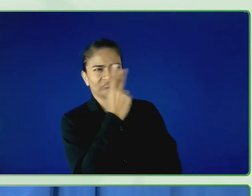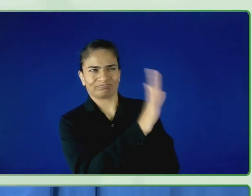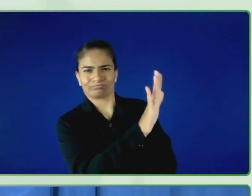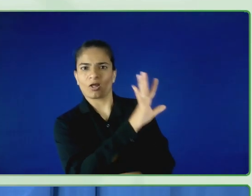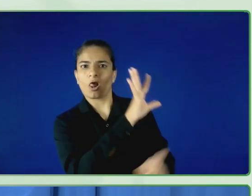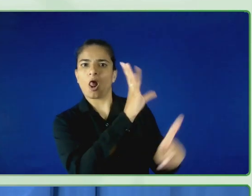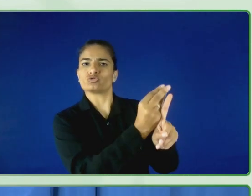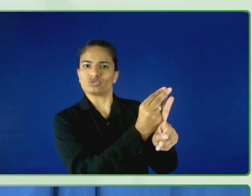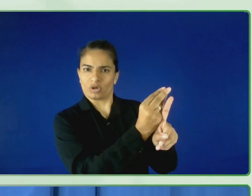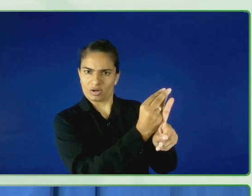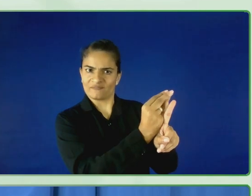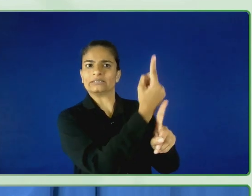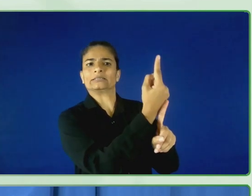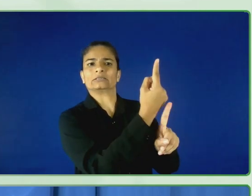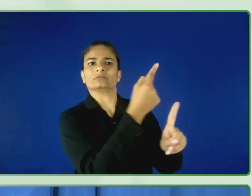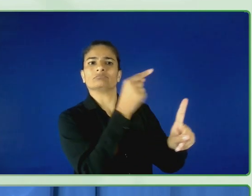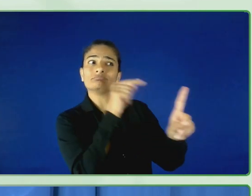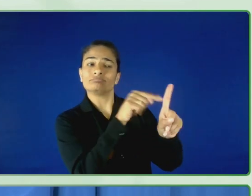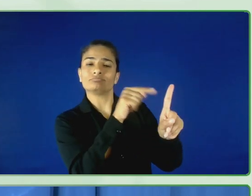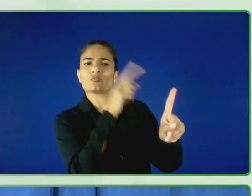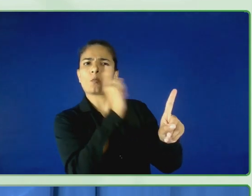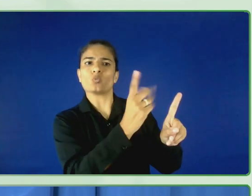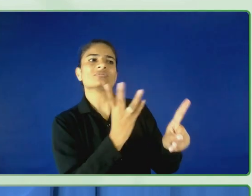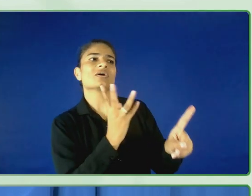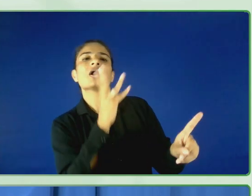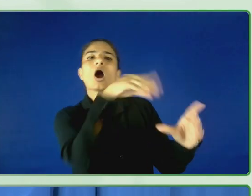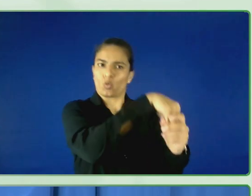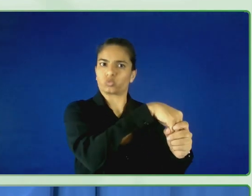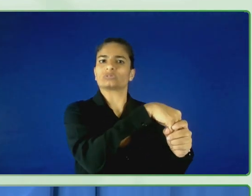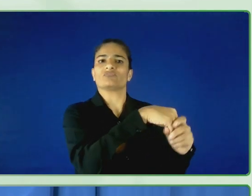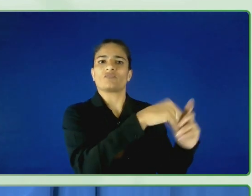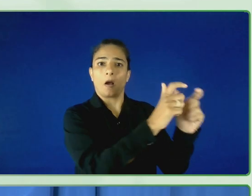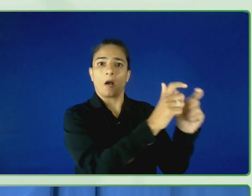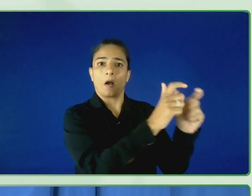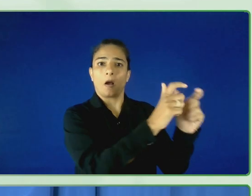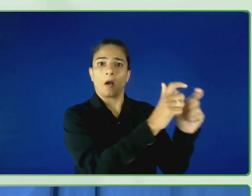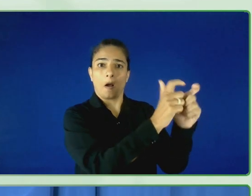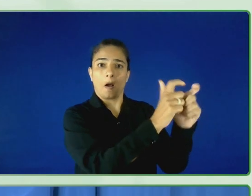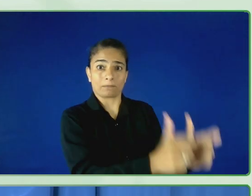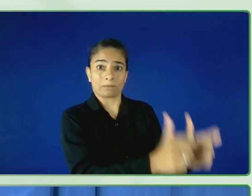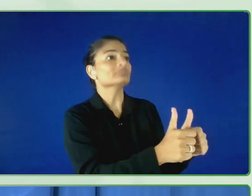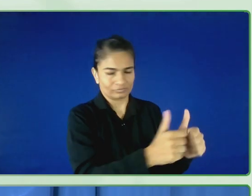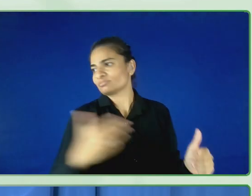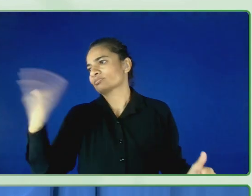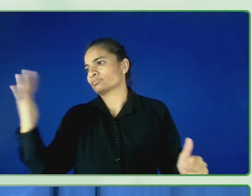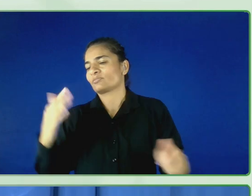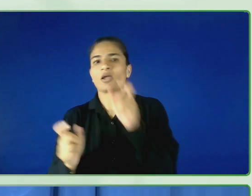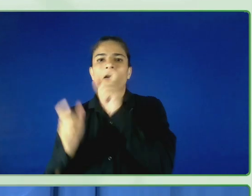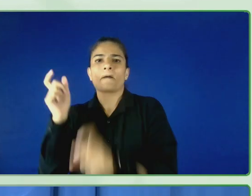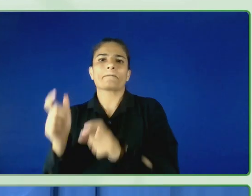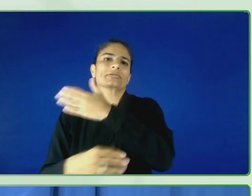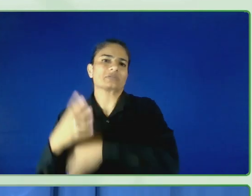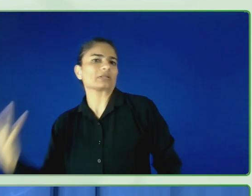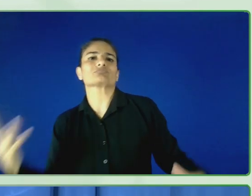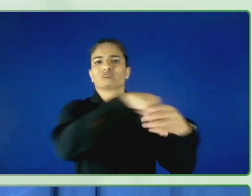do was to send applicants to a company that was not ready to hire. And we've been also working